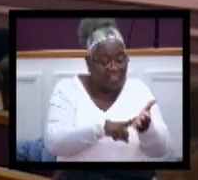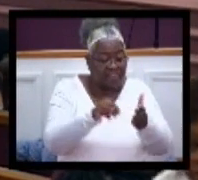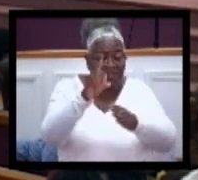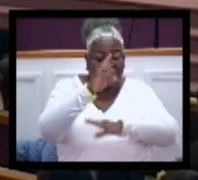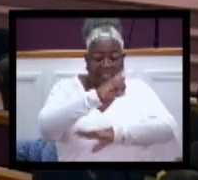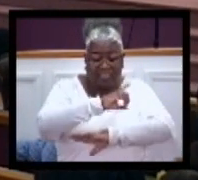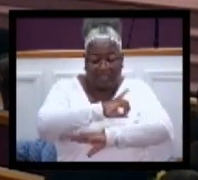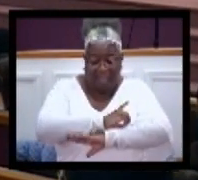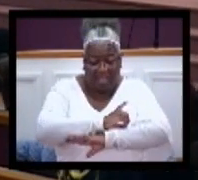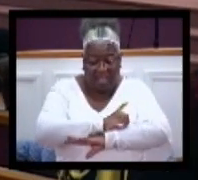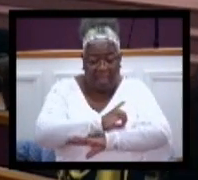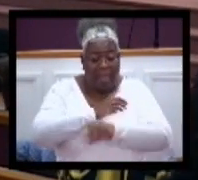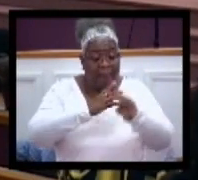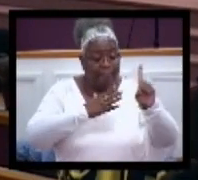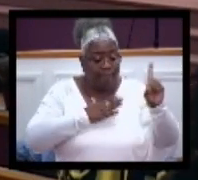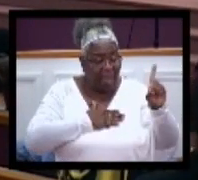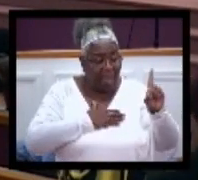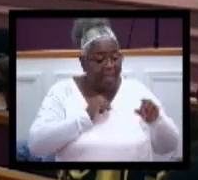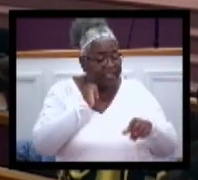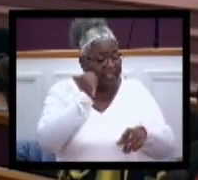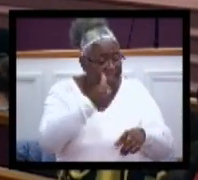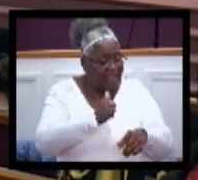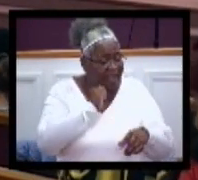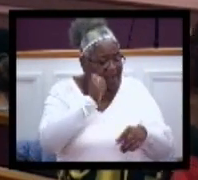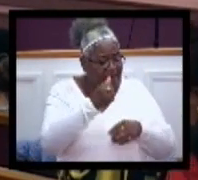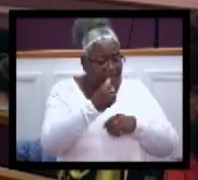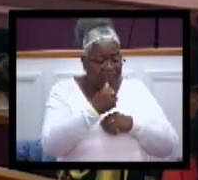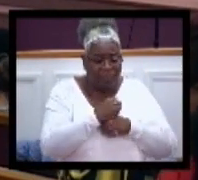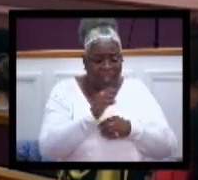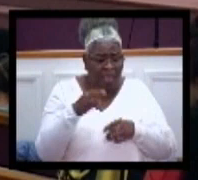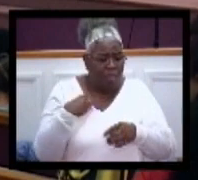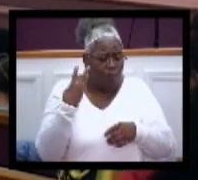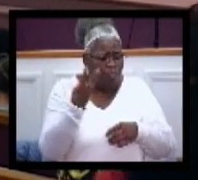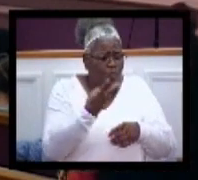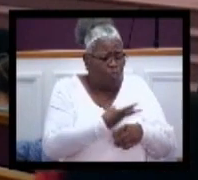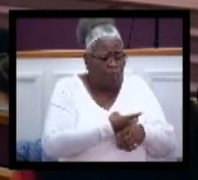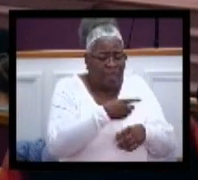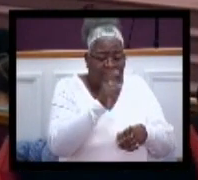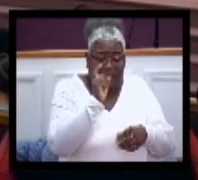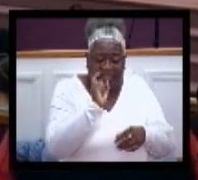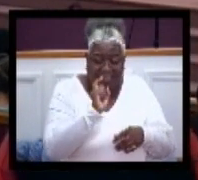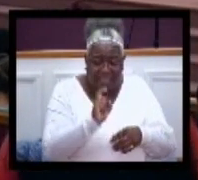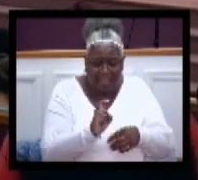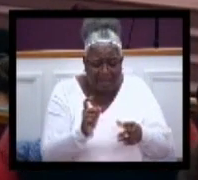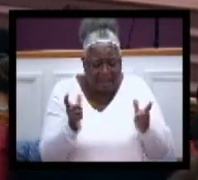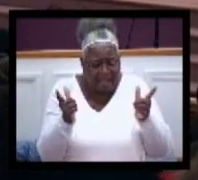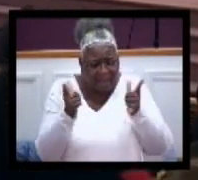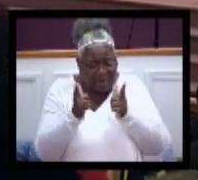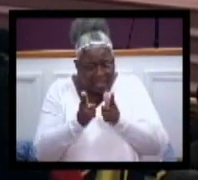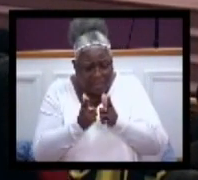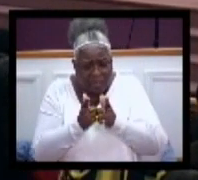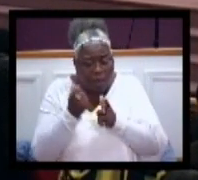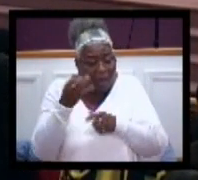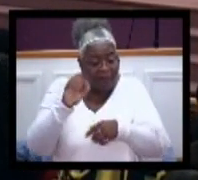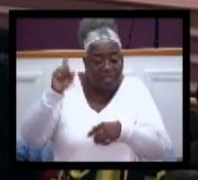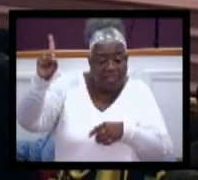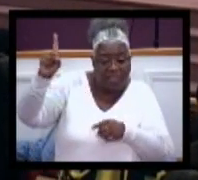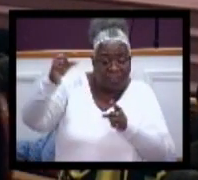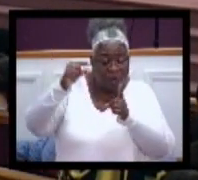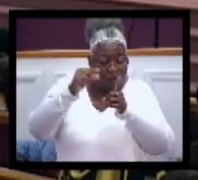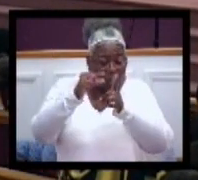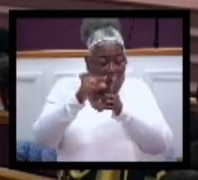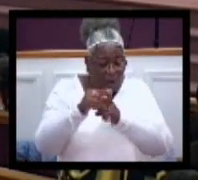day my day. We need a little bit of his